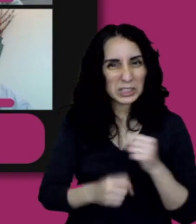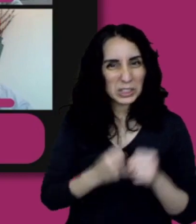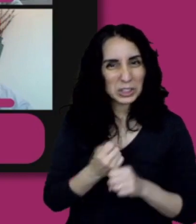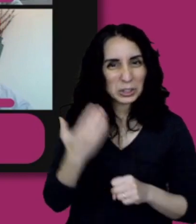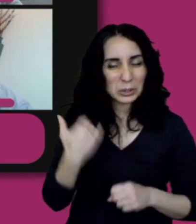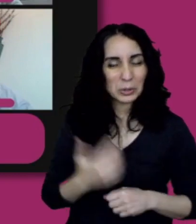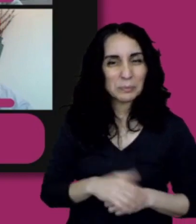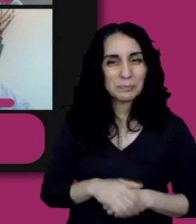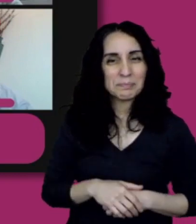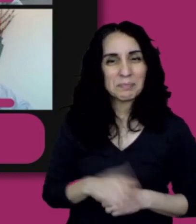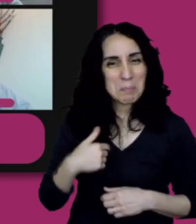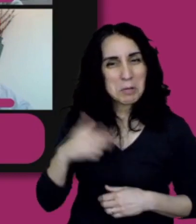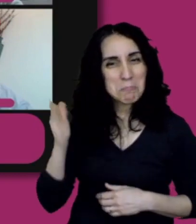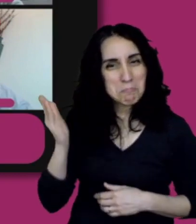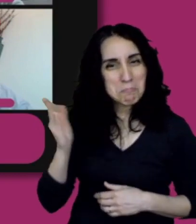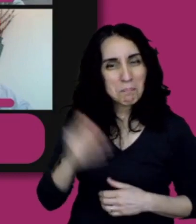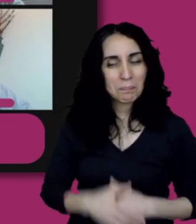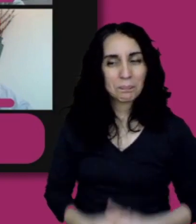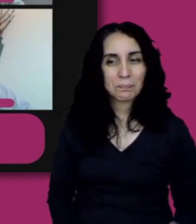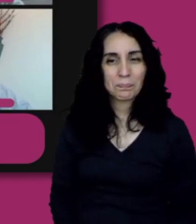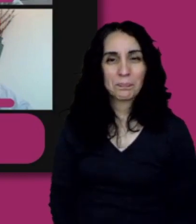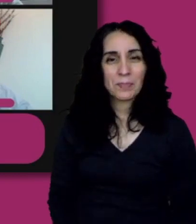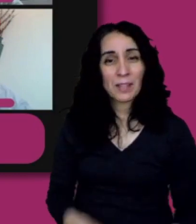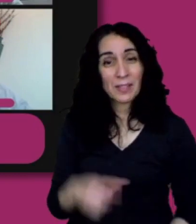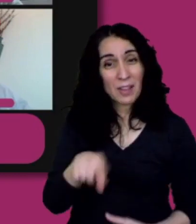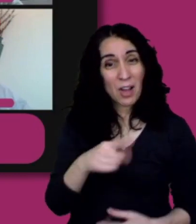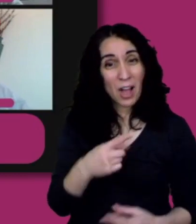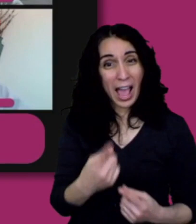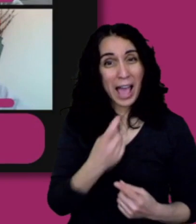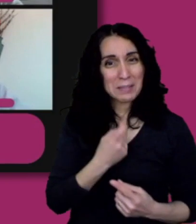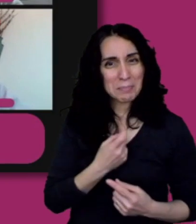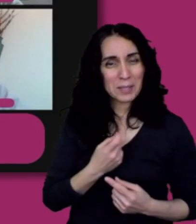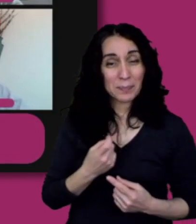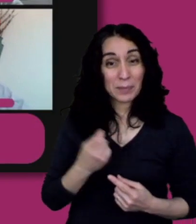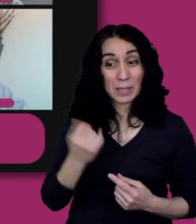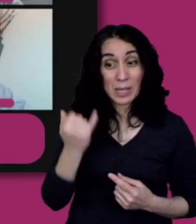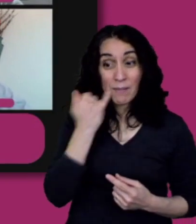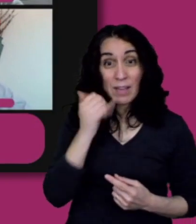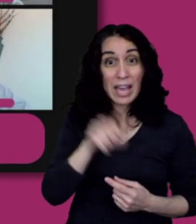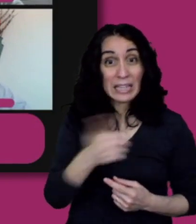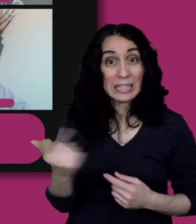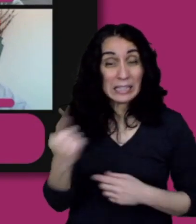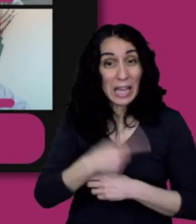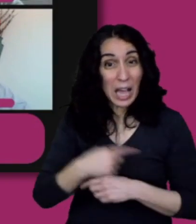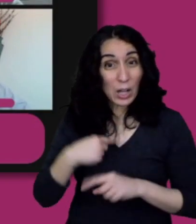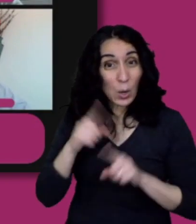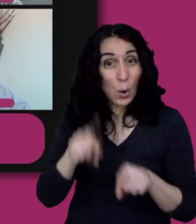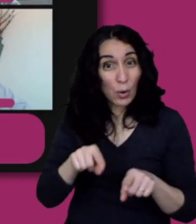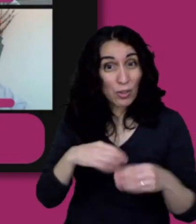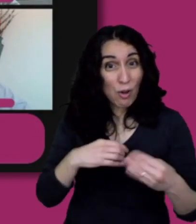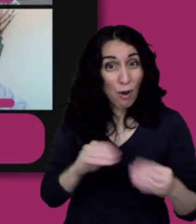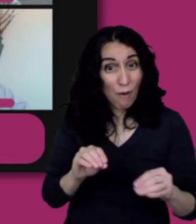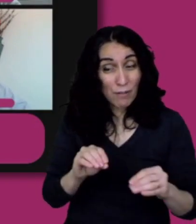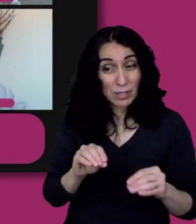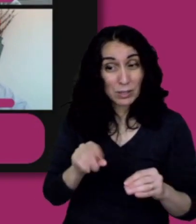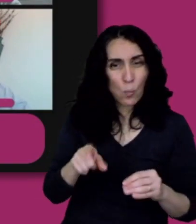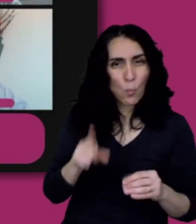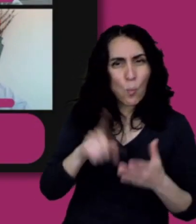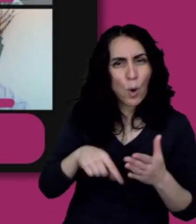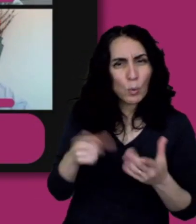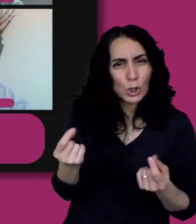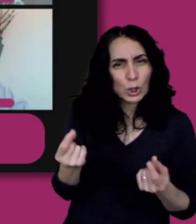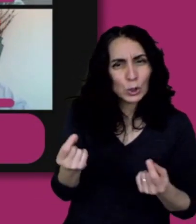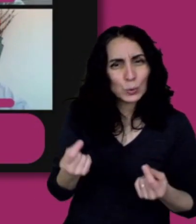I was asked was, what are we likely to find you doing if we come to your office on any given day? And